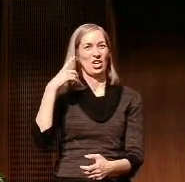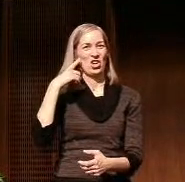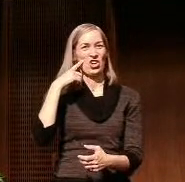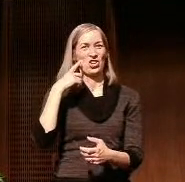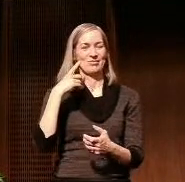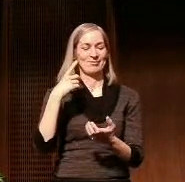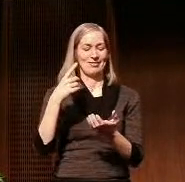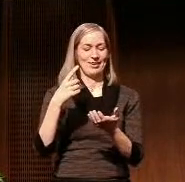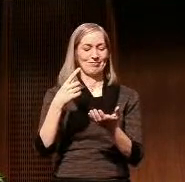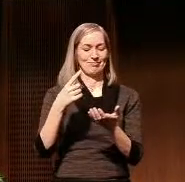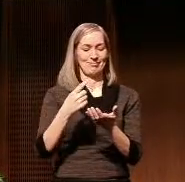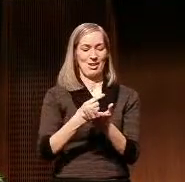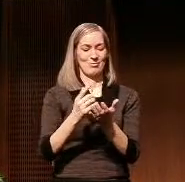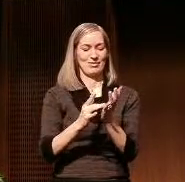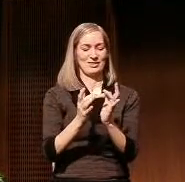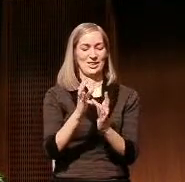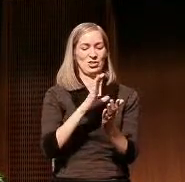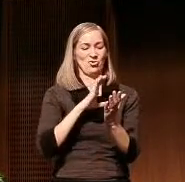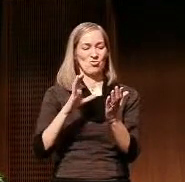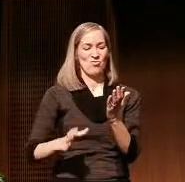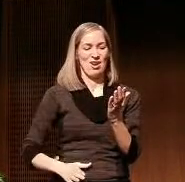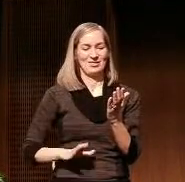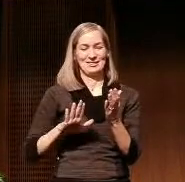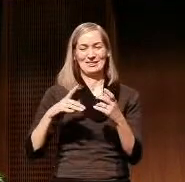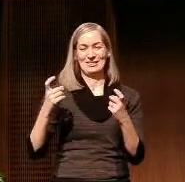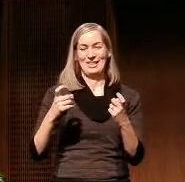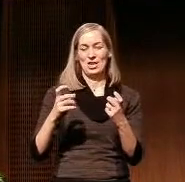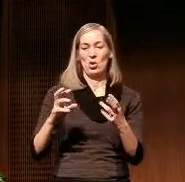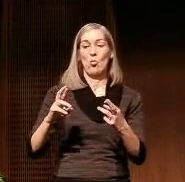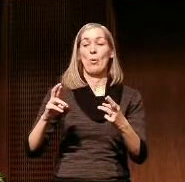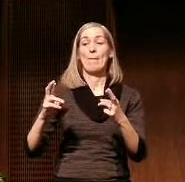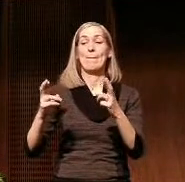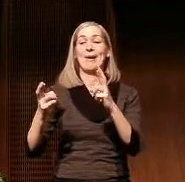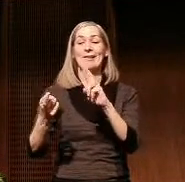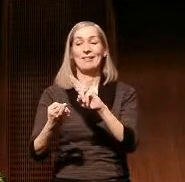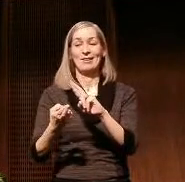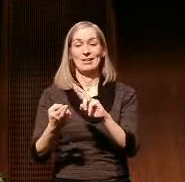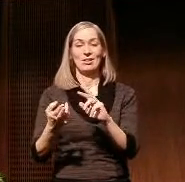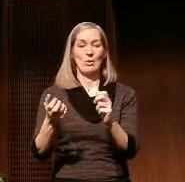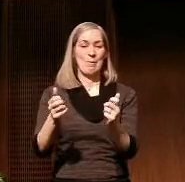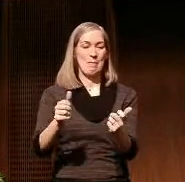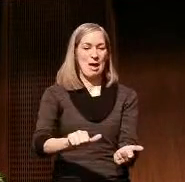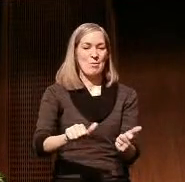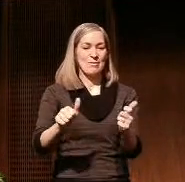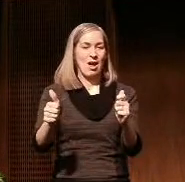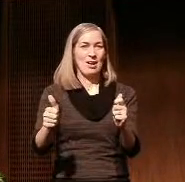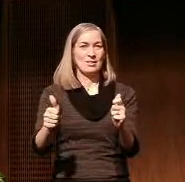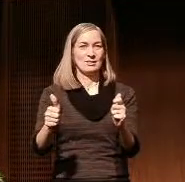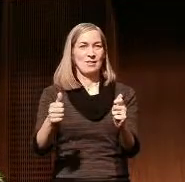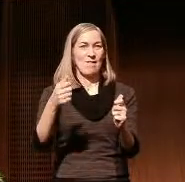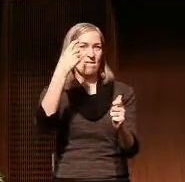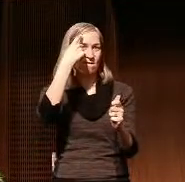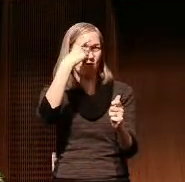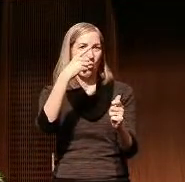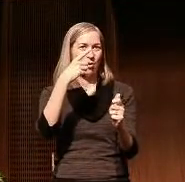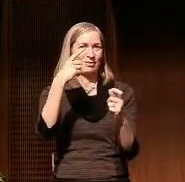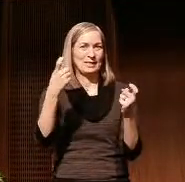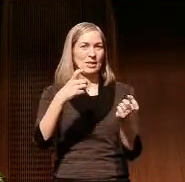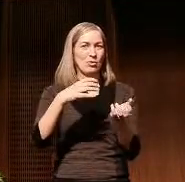He repented of his sins and was immersed for the forgiveness of his